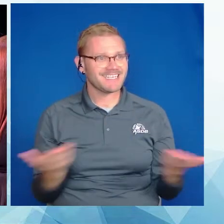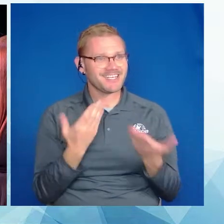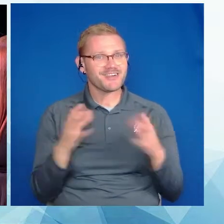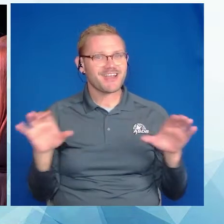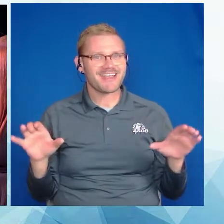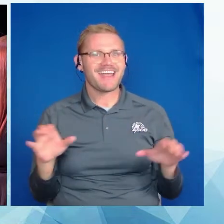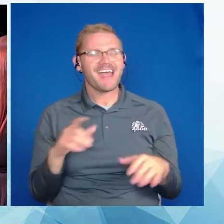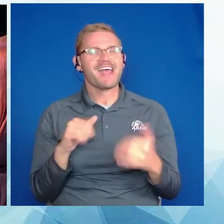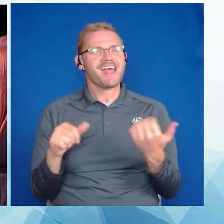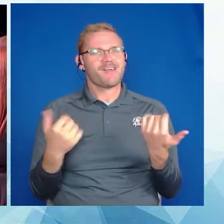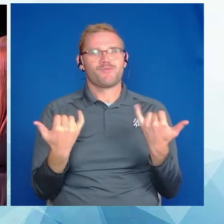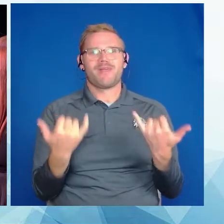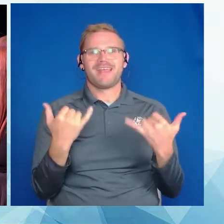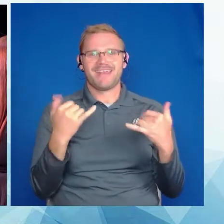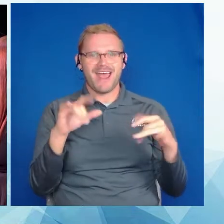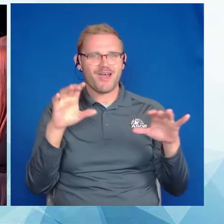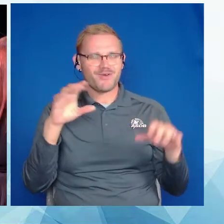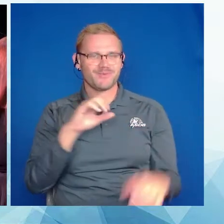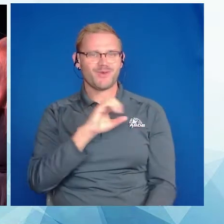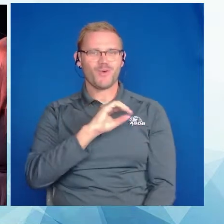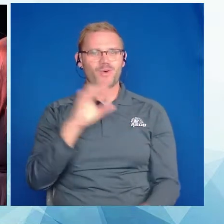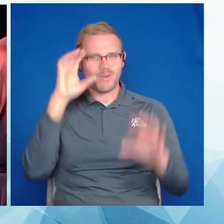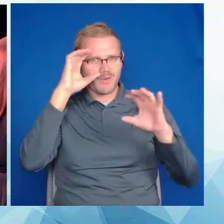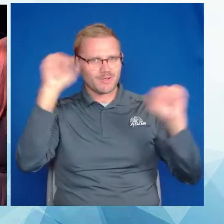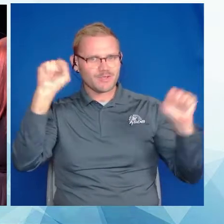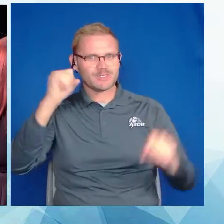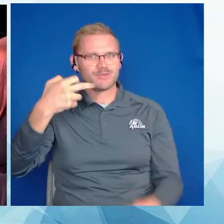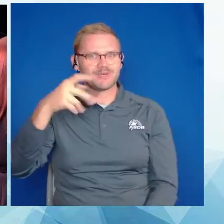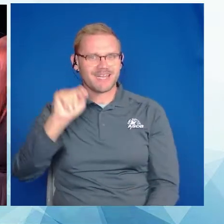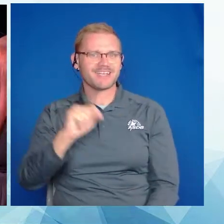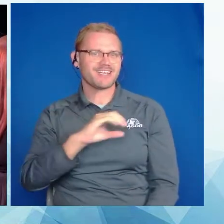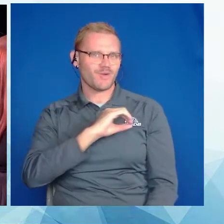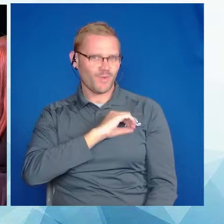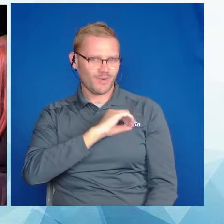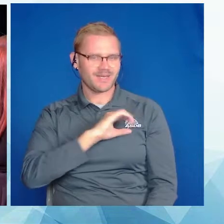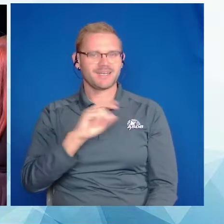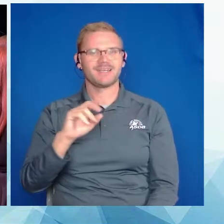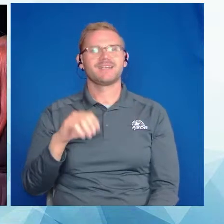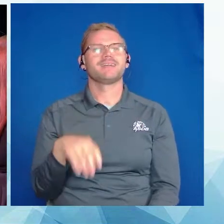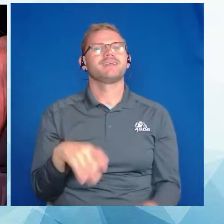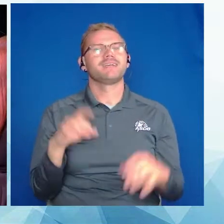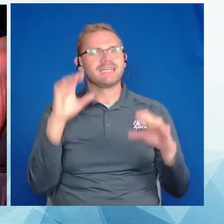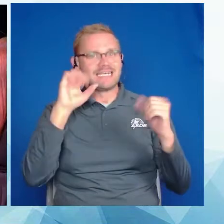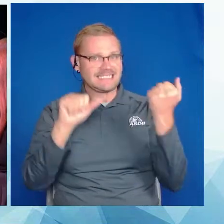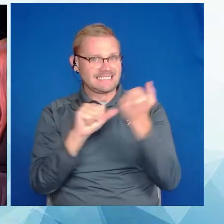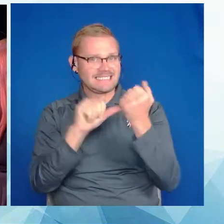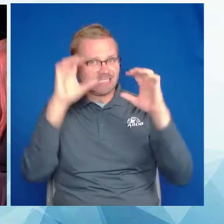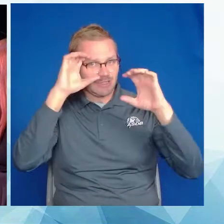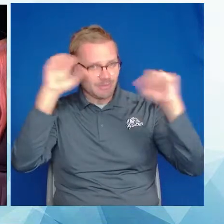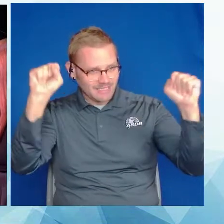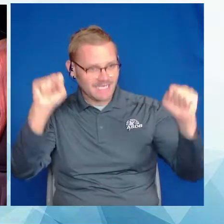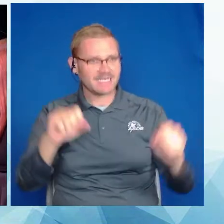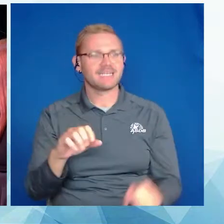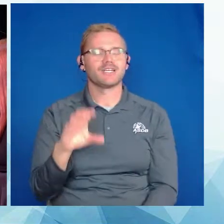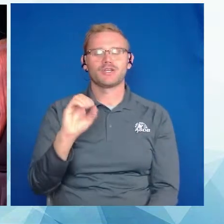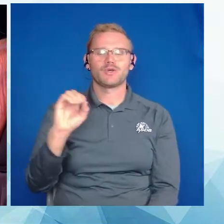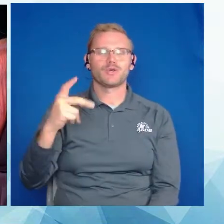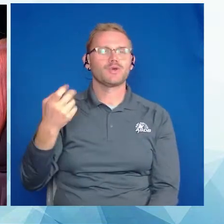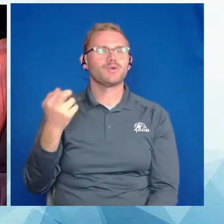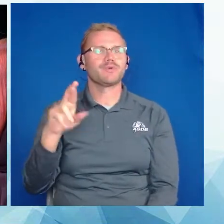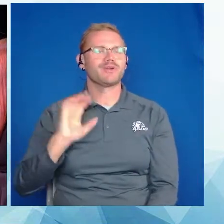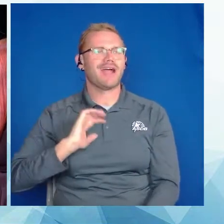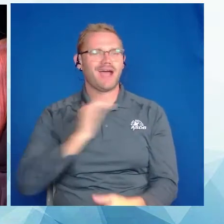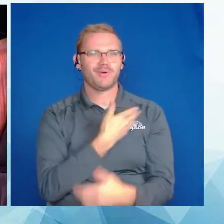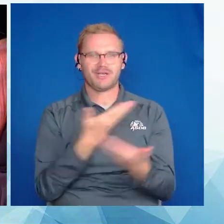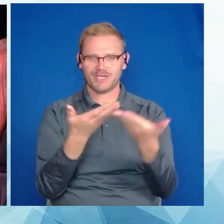Acting Assistant Superintendent Kachoff, Assistant Superintendent Cooper, and our ASDB